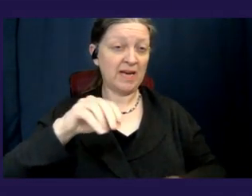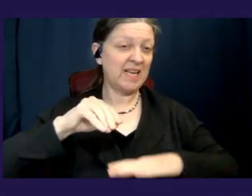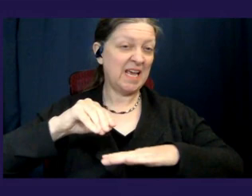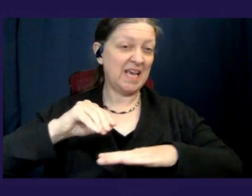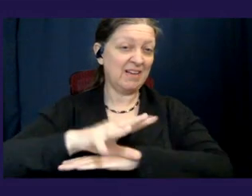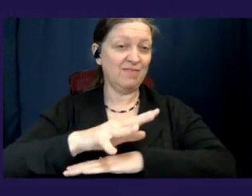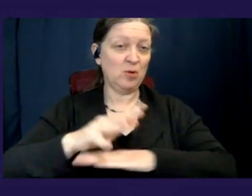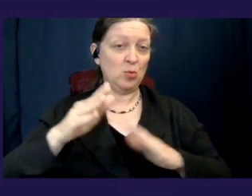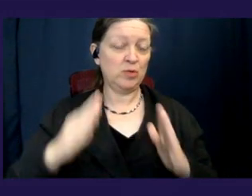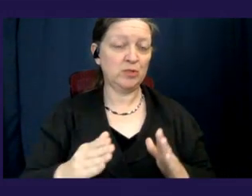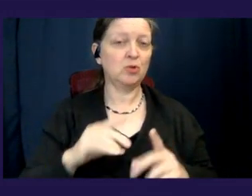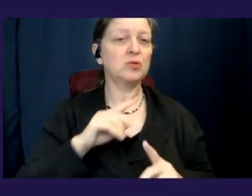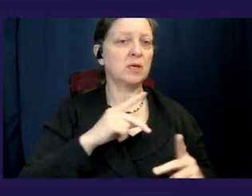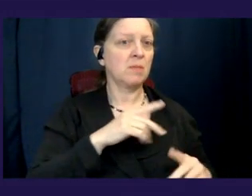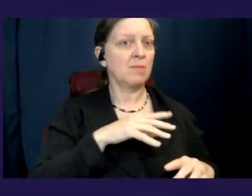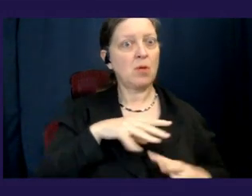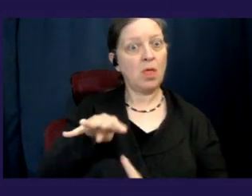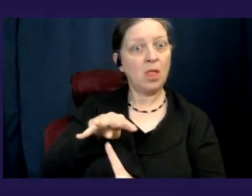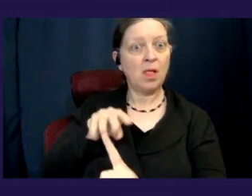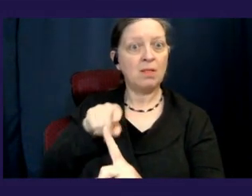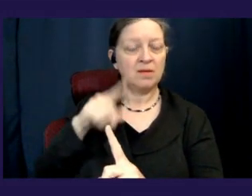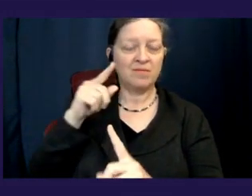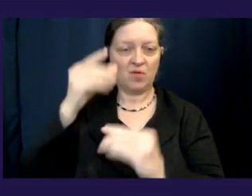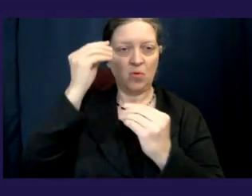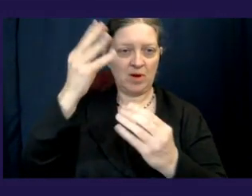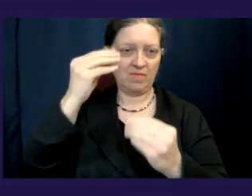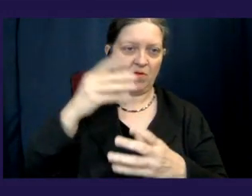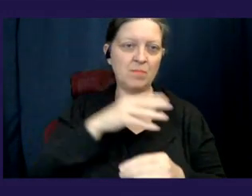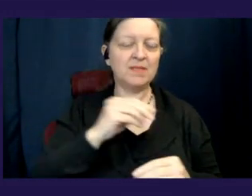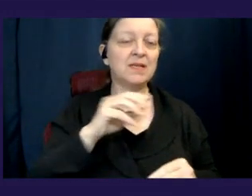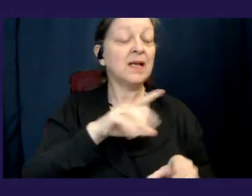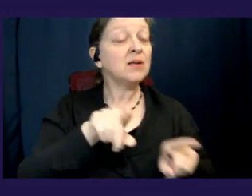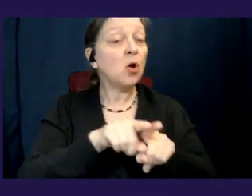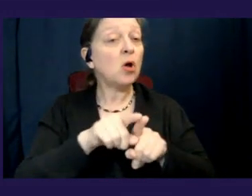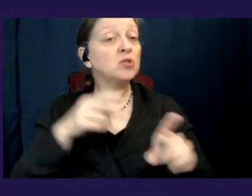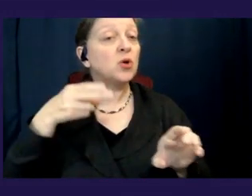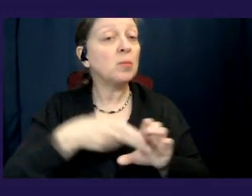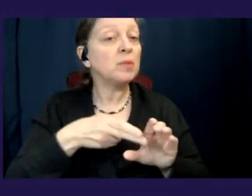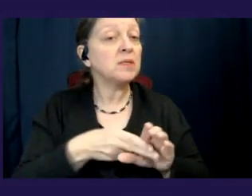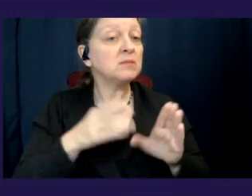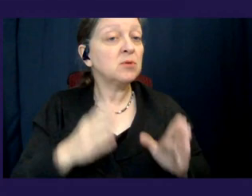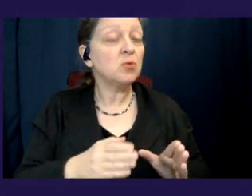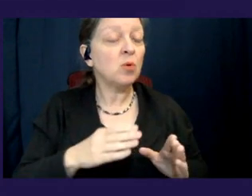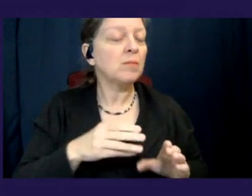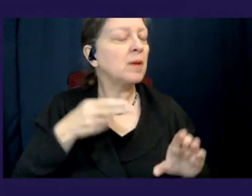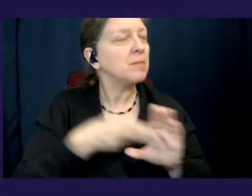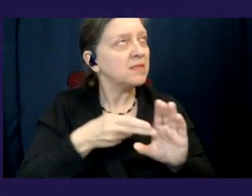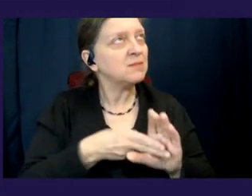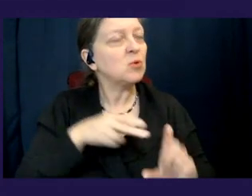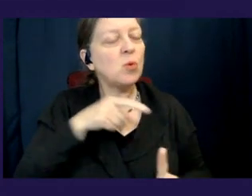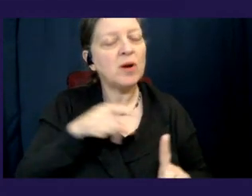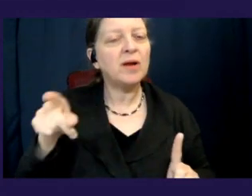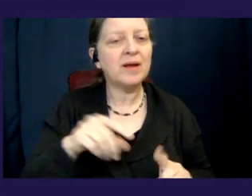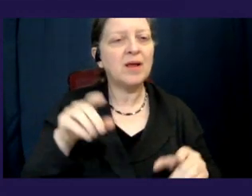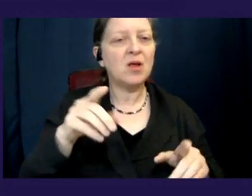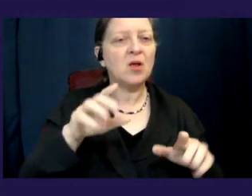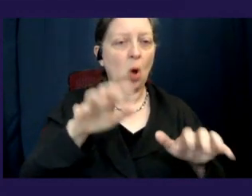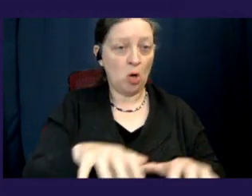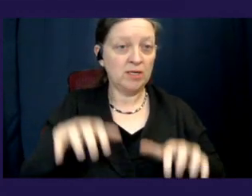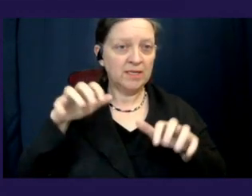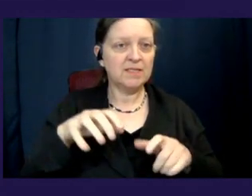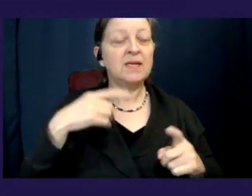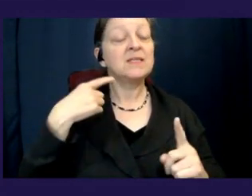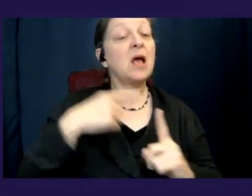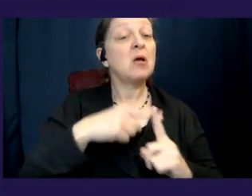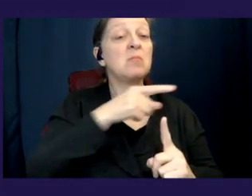for information during these crisis events, and participatory audiences. As well, we have diminished trust and this question of when and whether